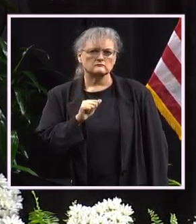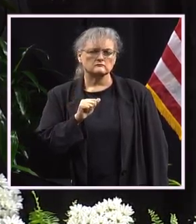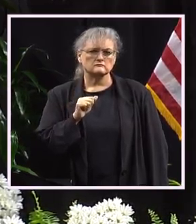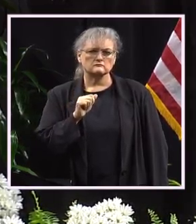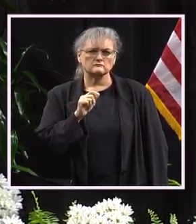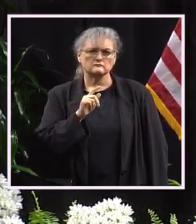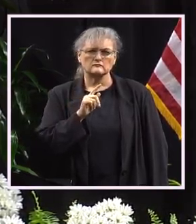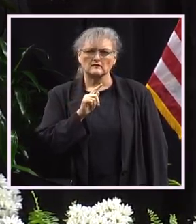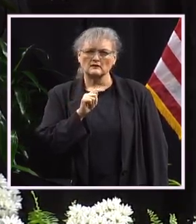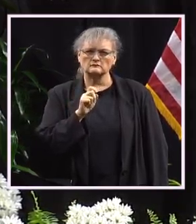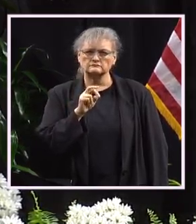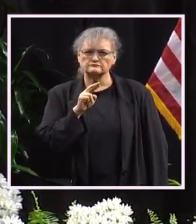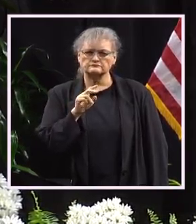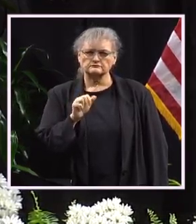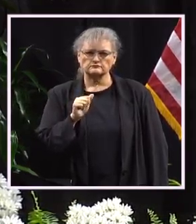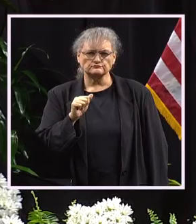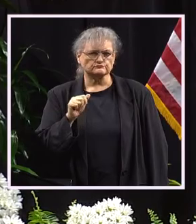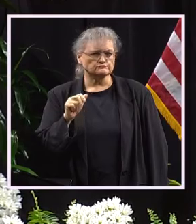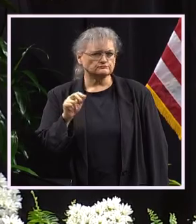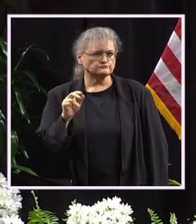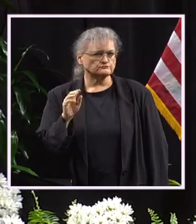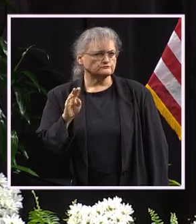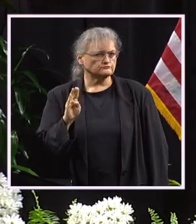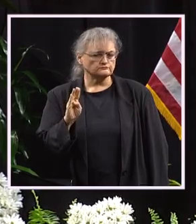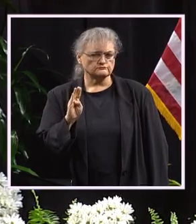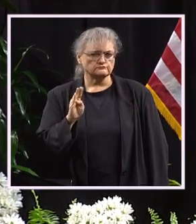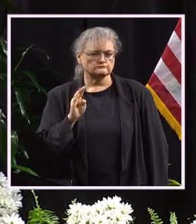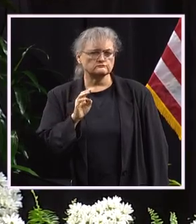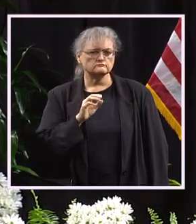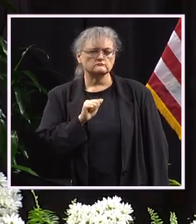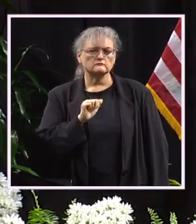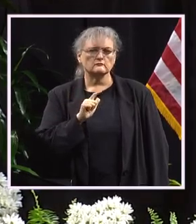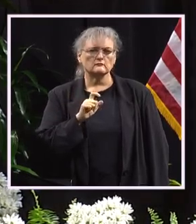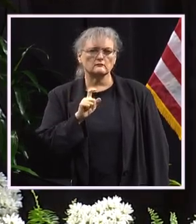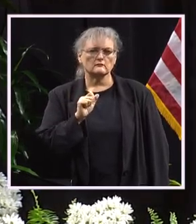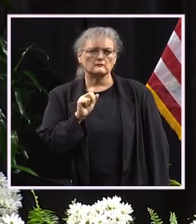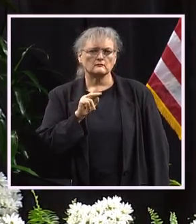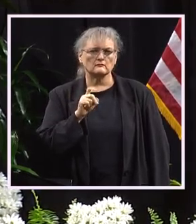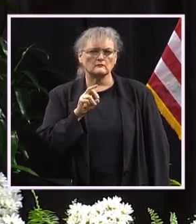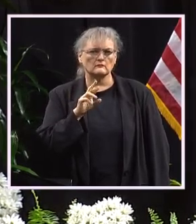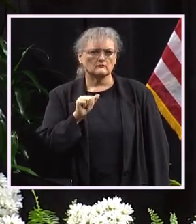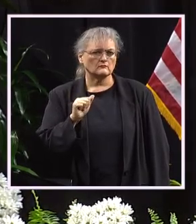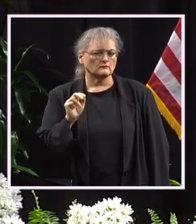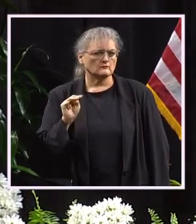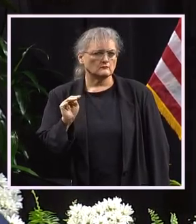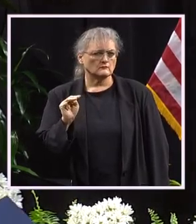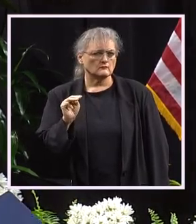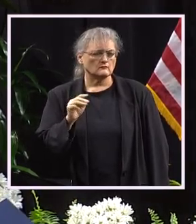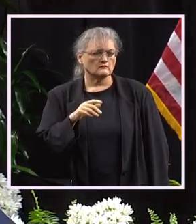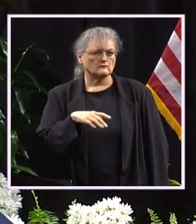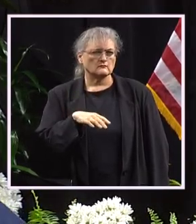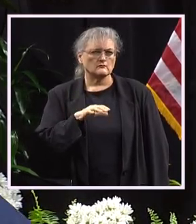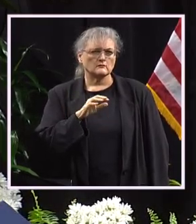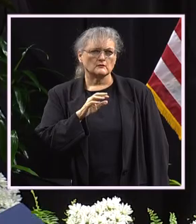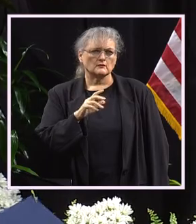Janae Meanweather. Alexander Michael Main. Giovanni C. Macarone.